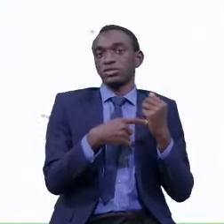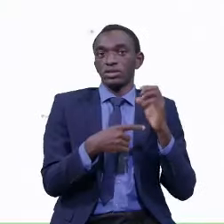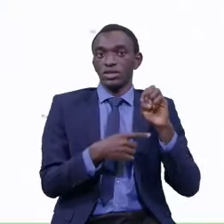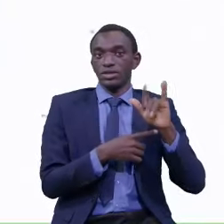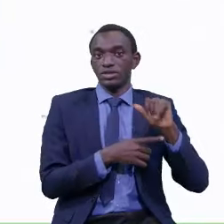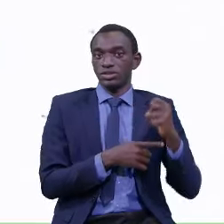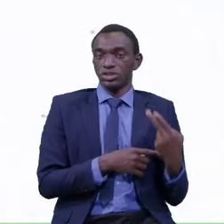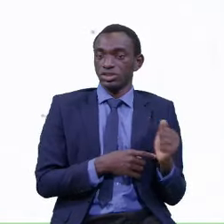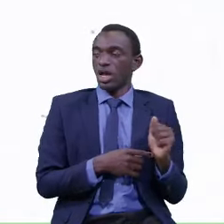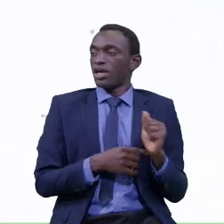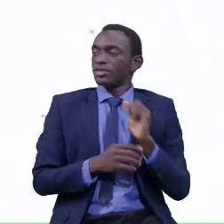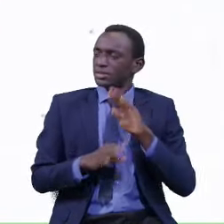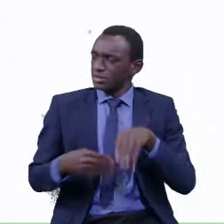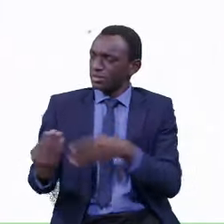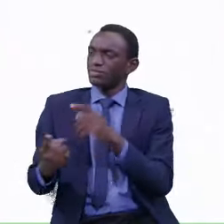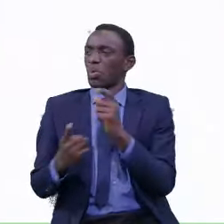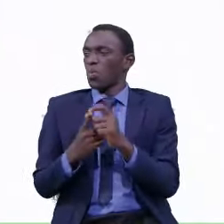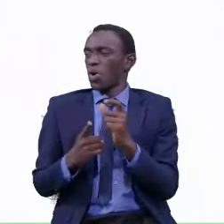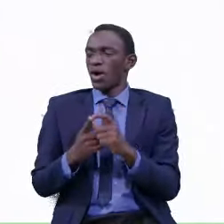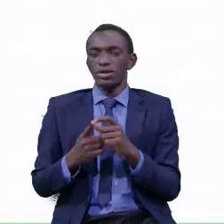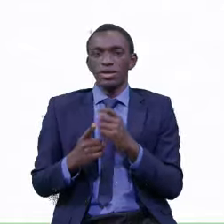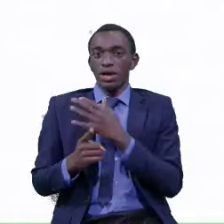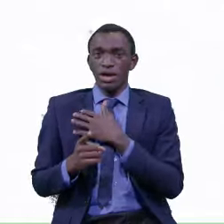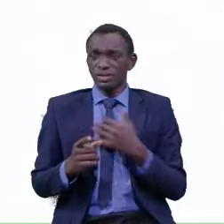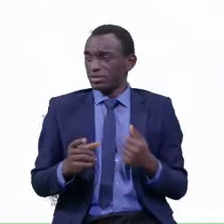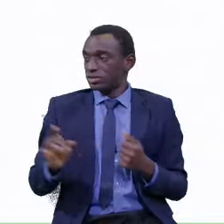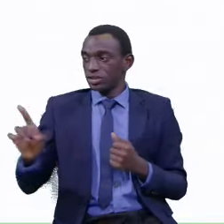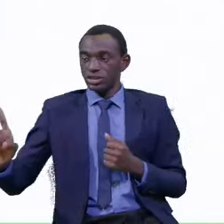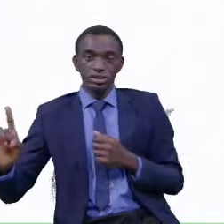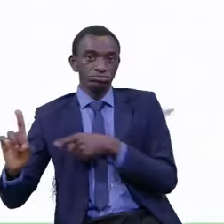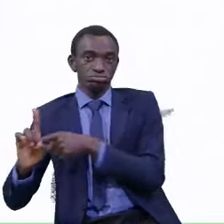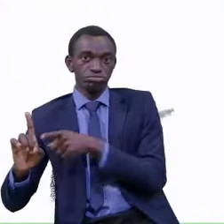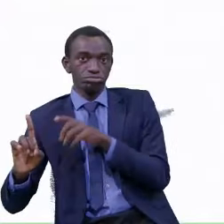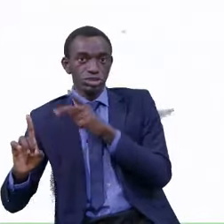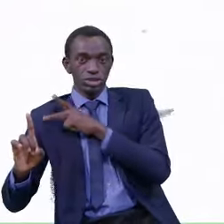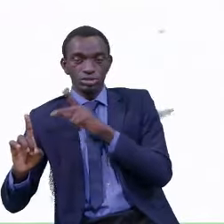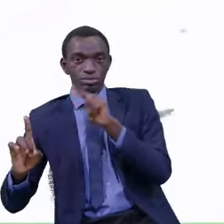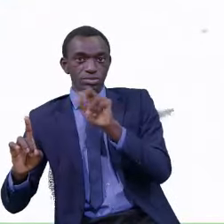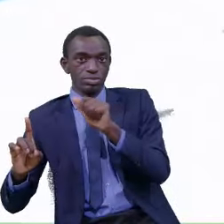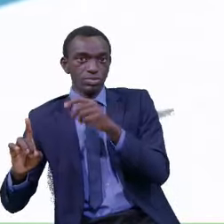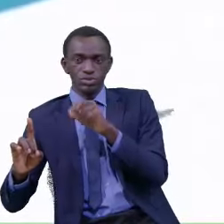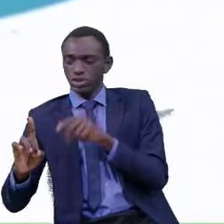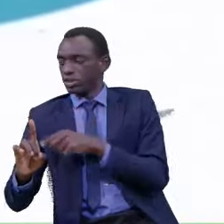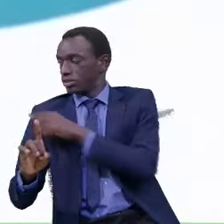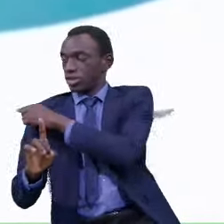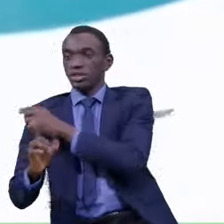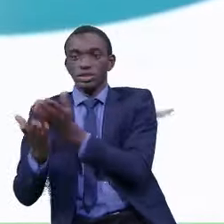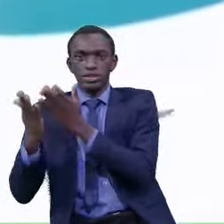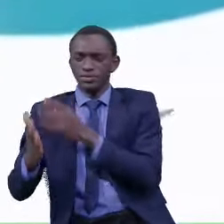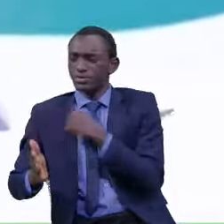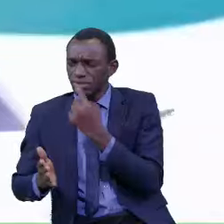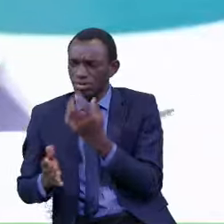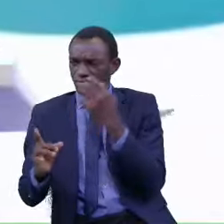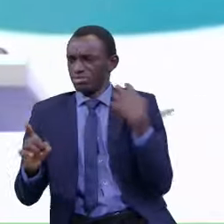him, Master, if he had told you to do something greater, wouldn't you have done? And I went in